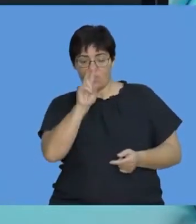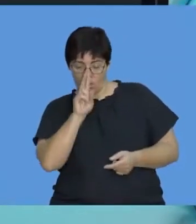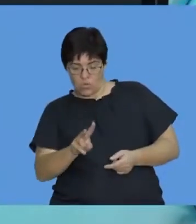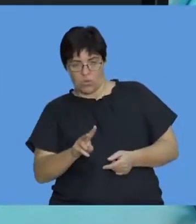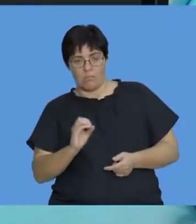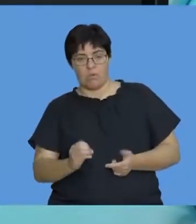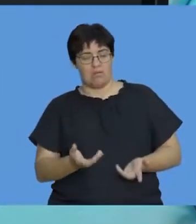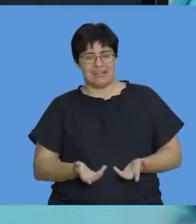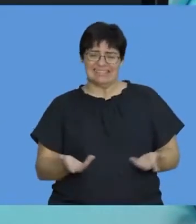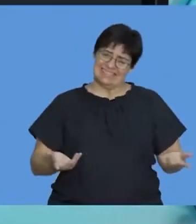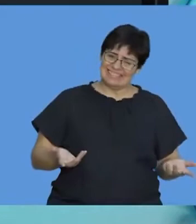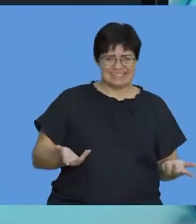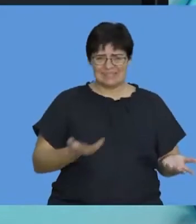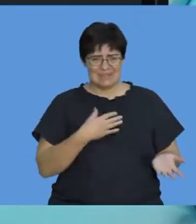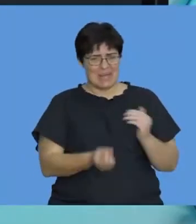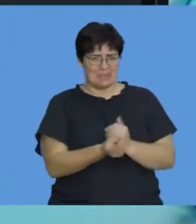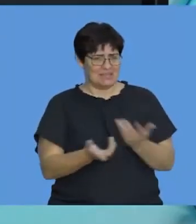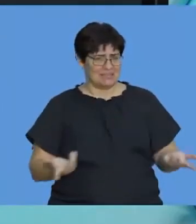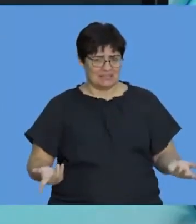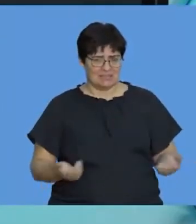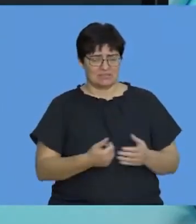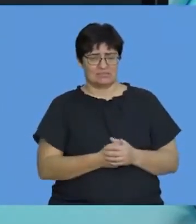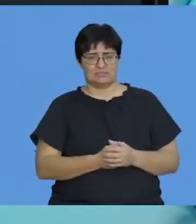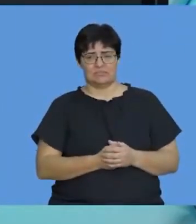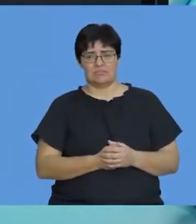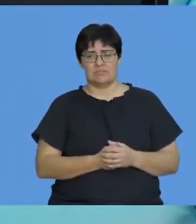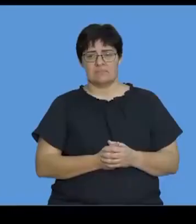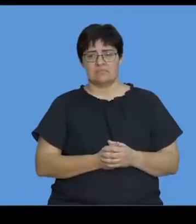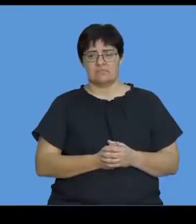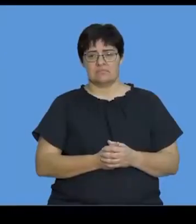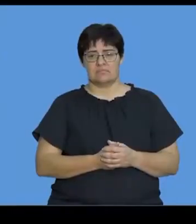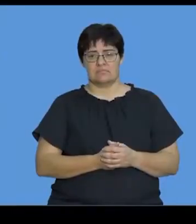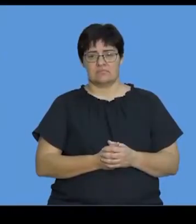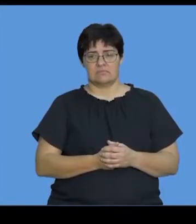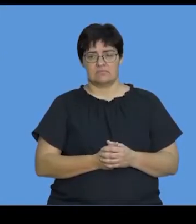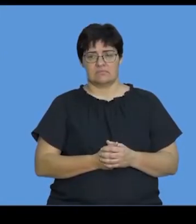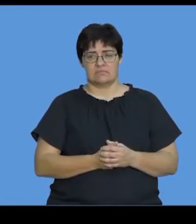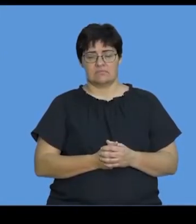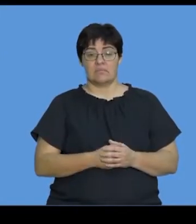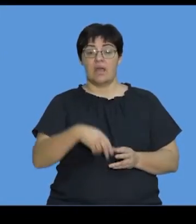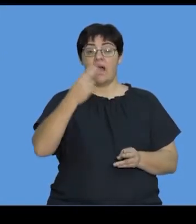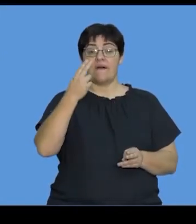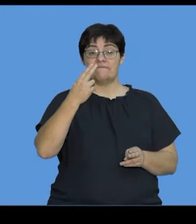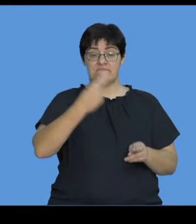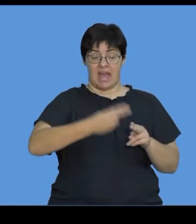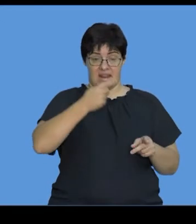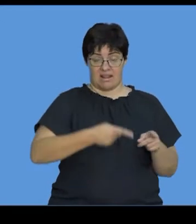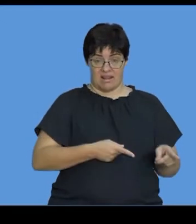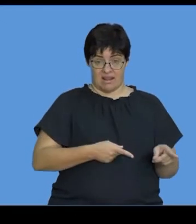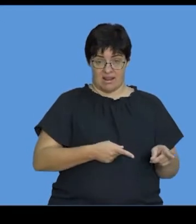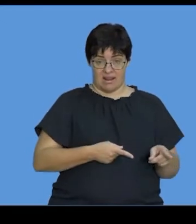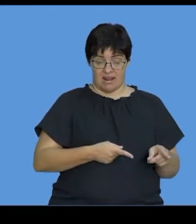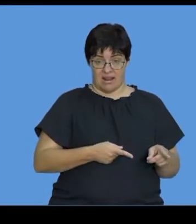ball. So, not going to happen. But I know final velocity,